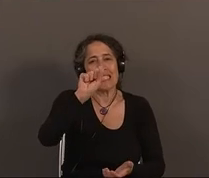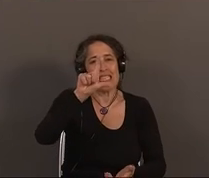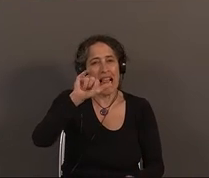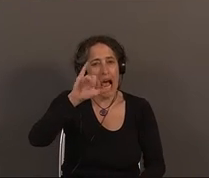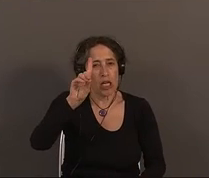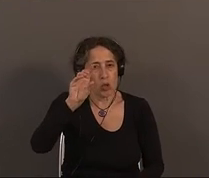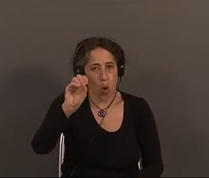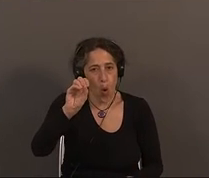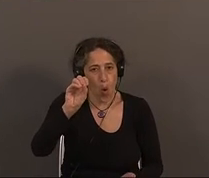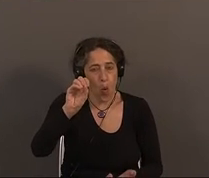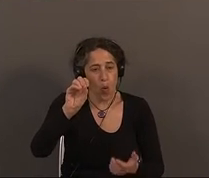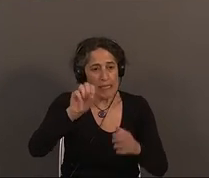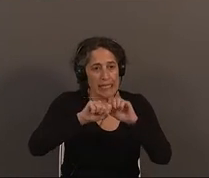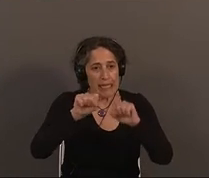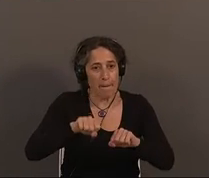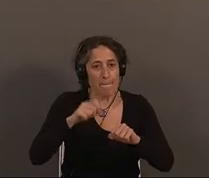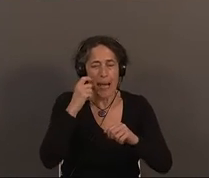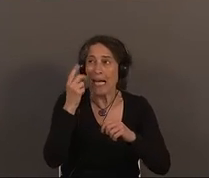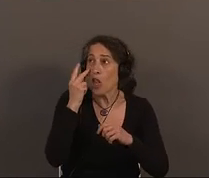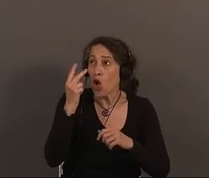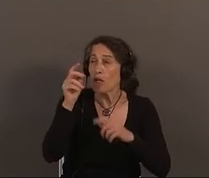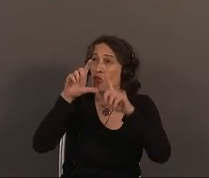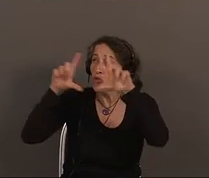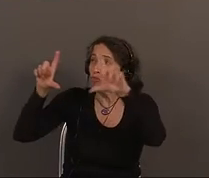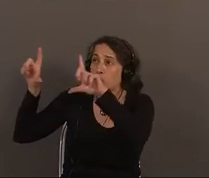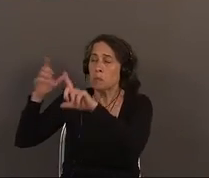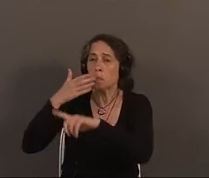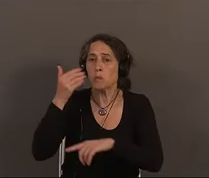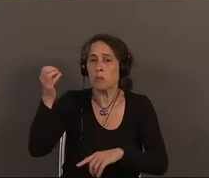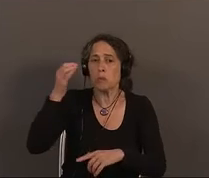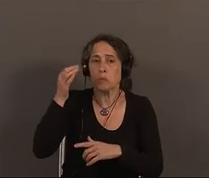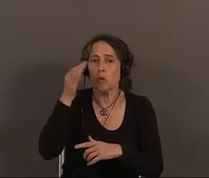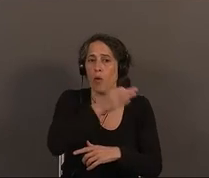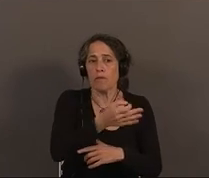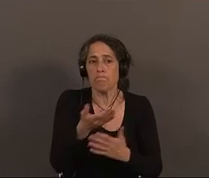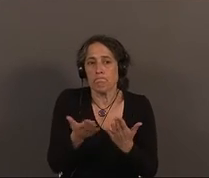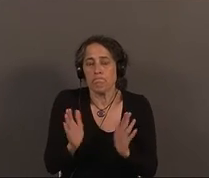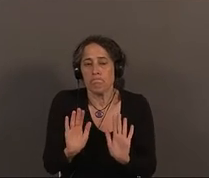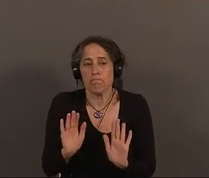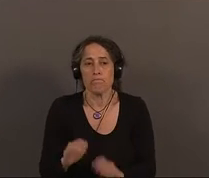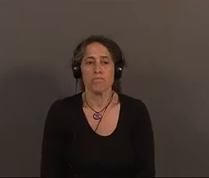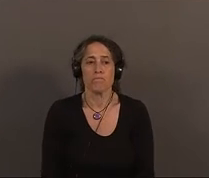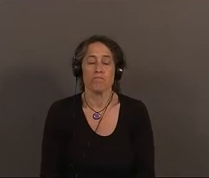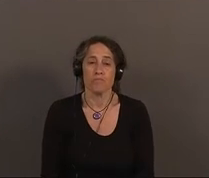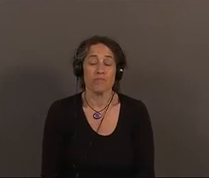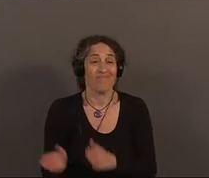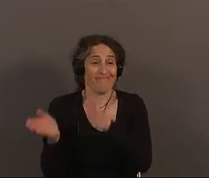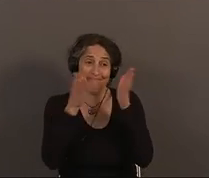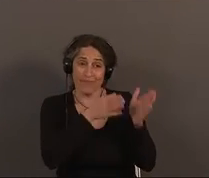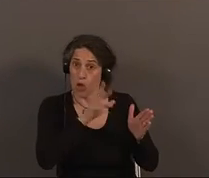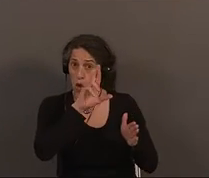screens. Roberto Viola, reacting to what our panelists have said,